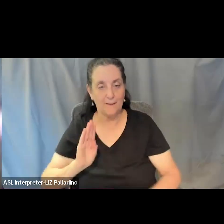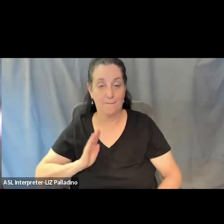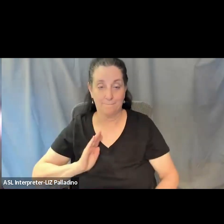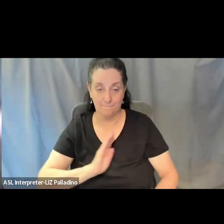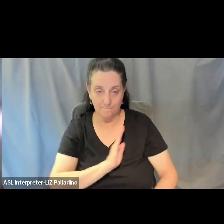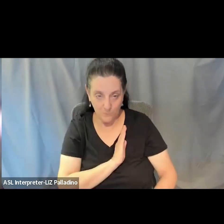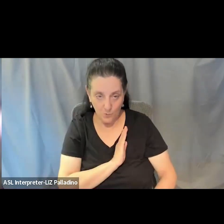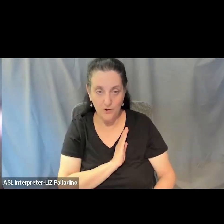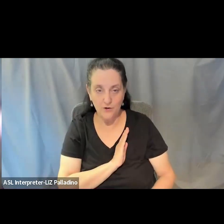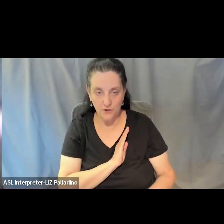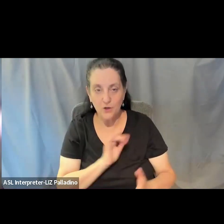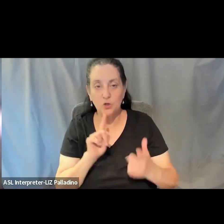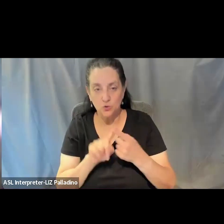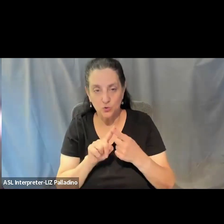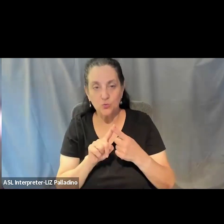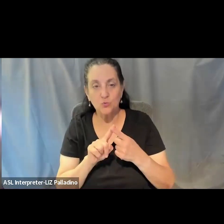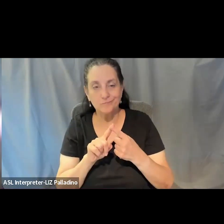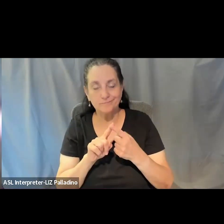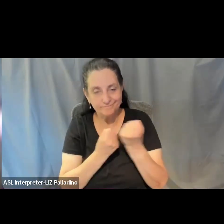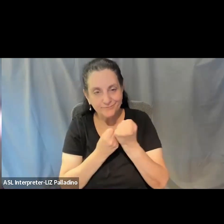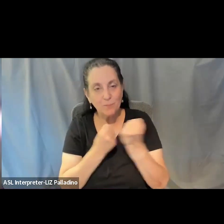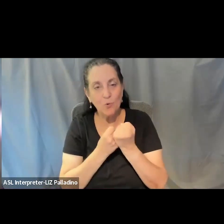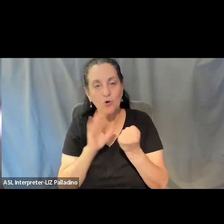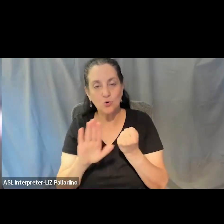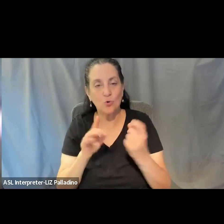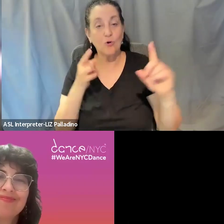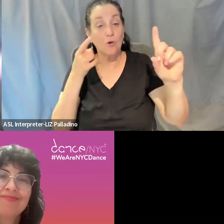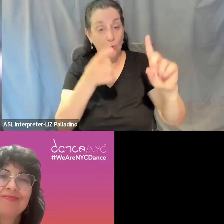more alignment with what the organization needs at that time.